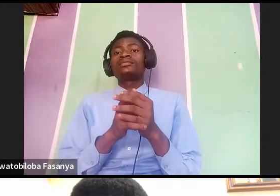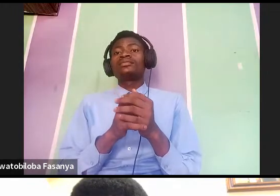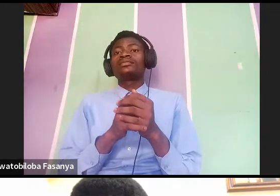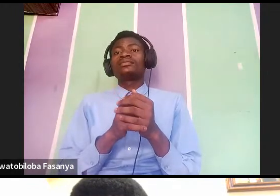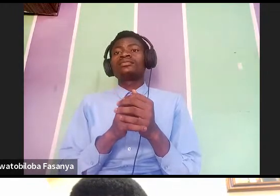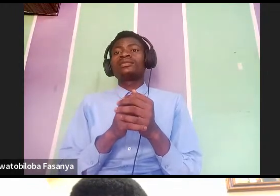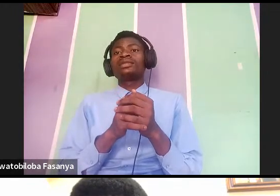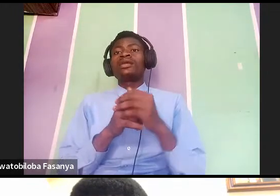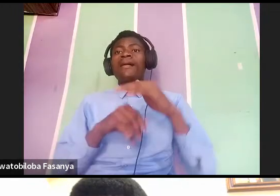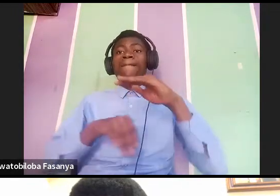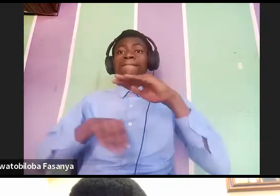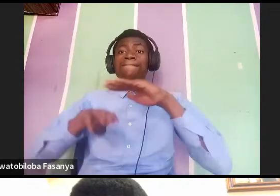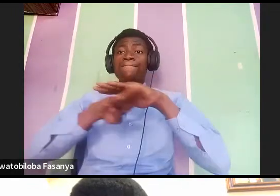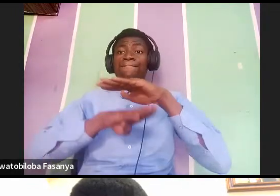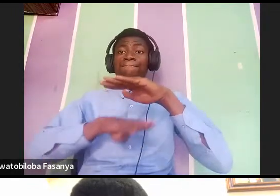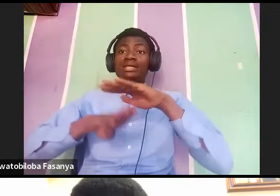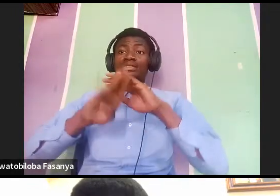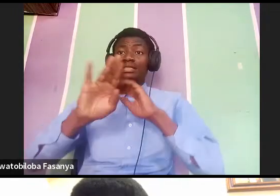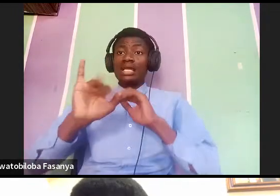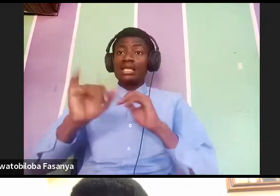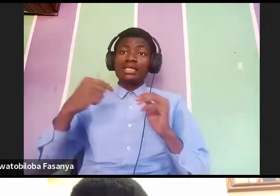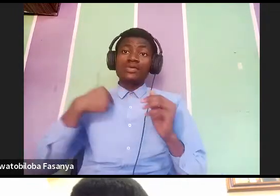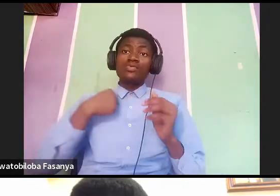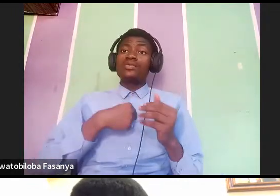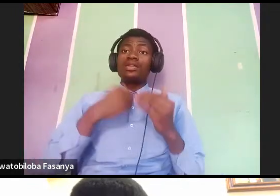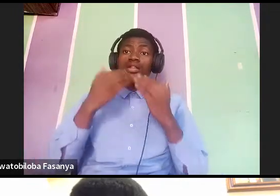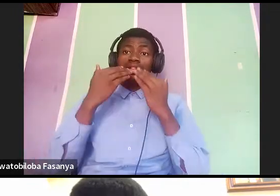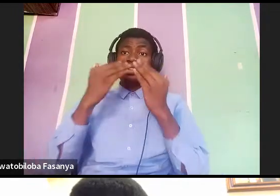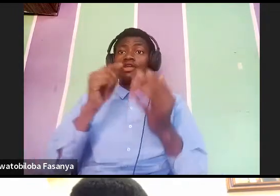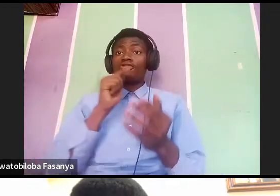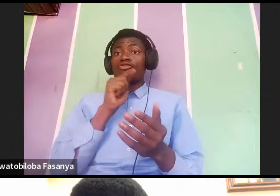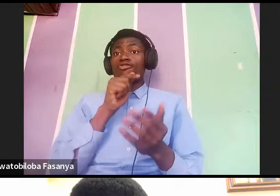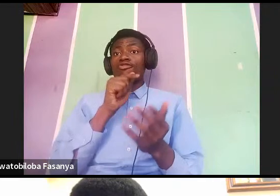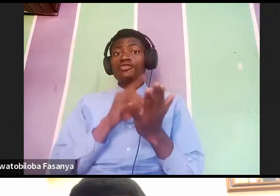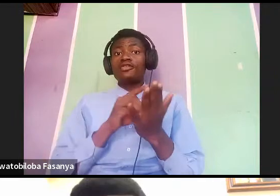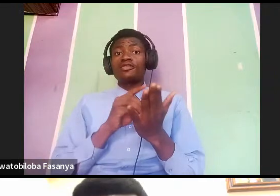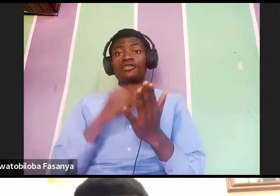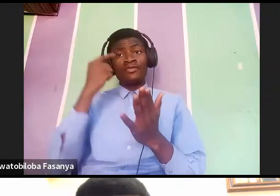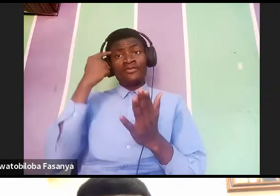we thank you for that information. So as parents, we need to be